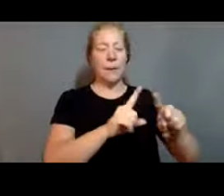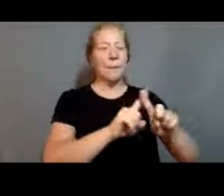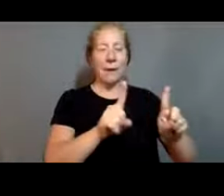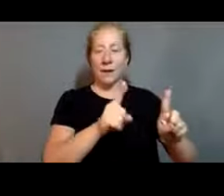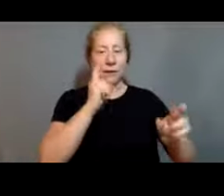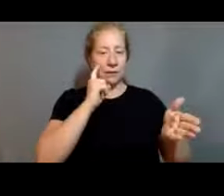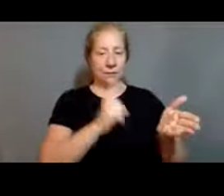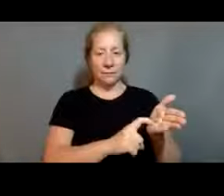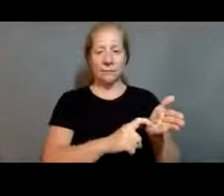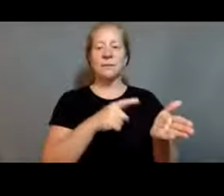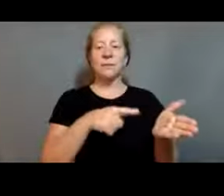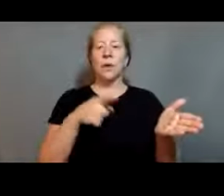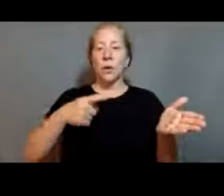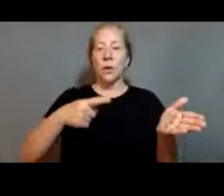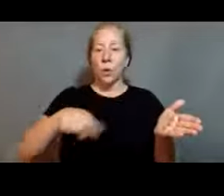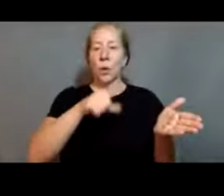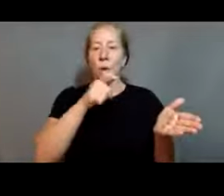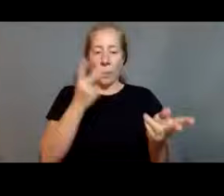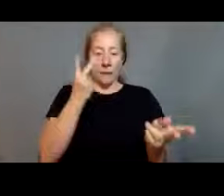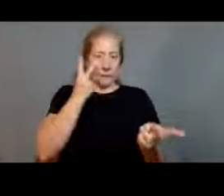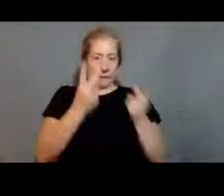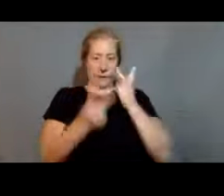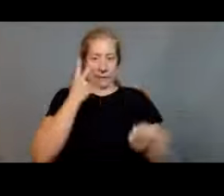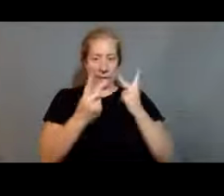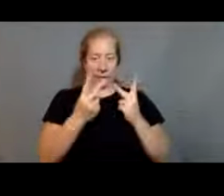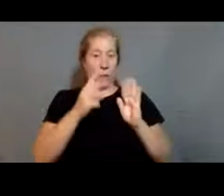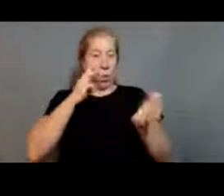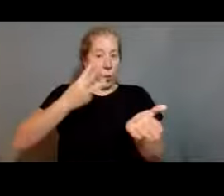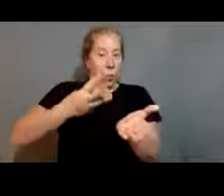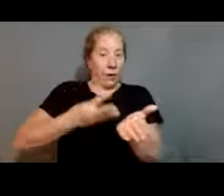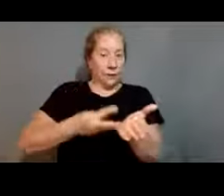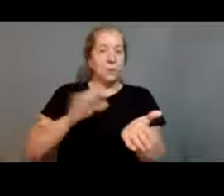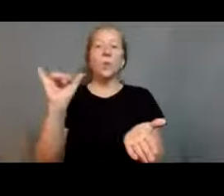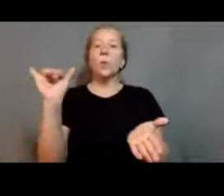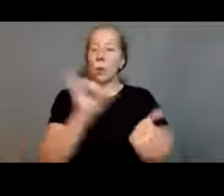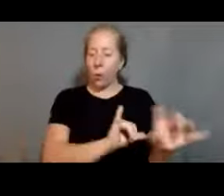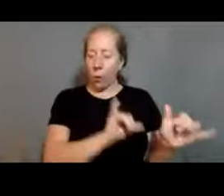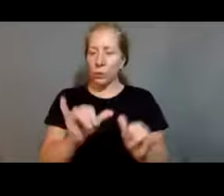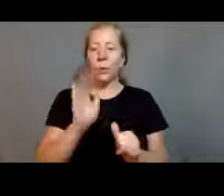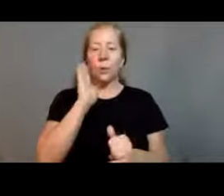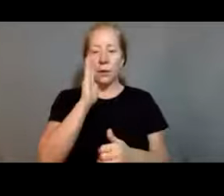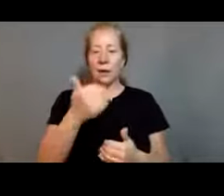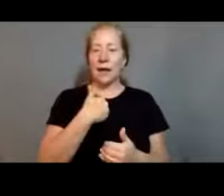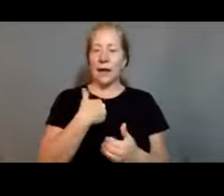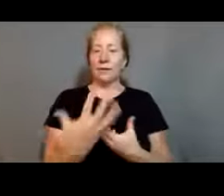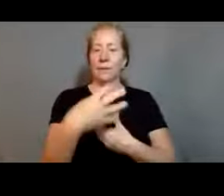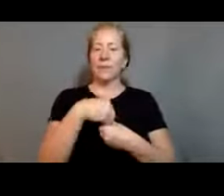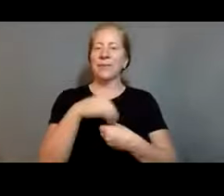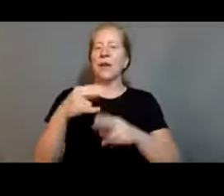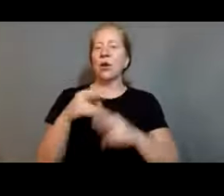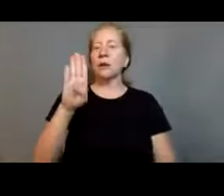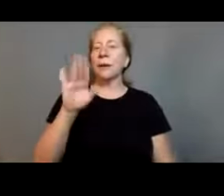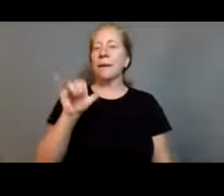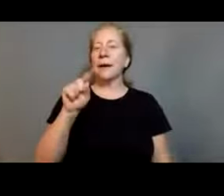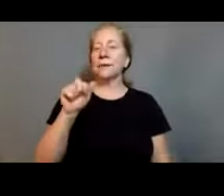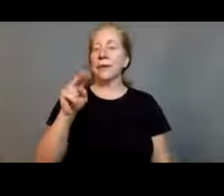that individuals that witness racism also have, as we like to call bystanders. They